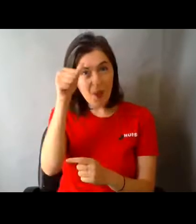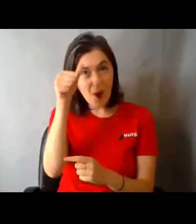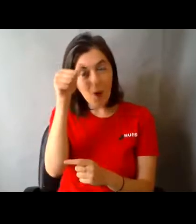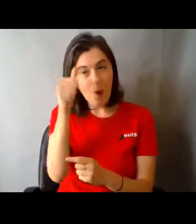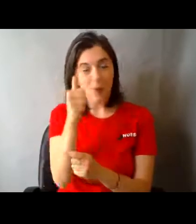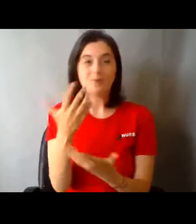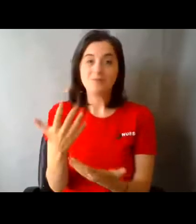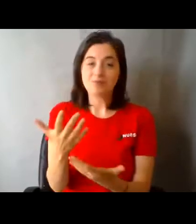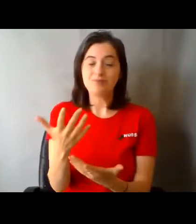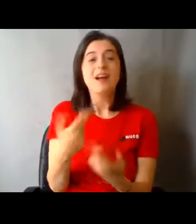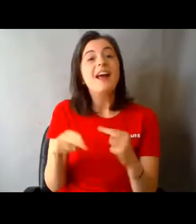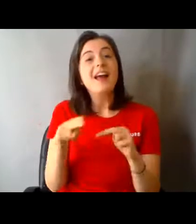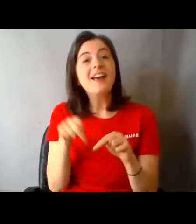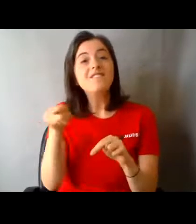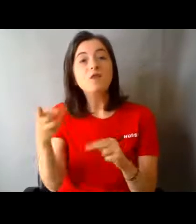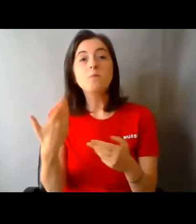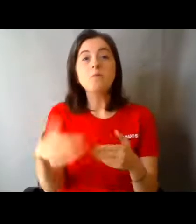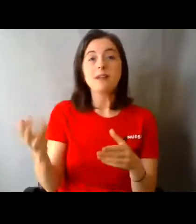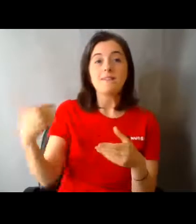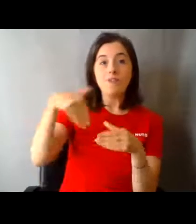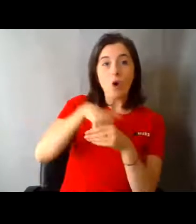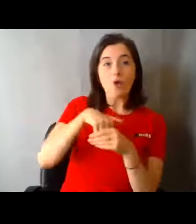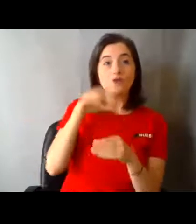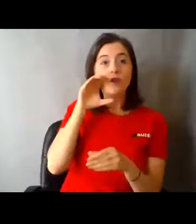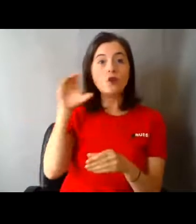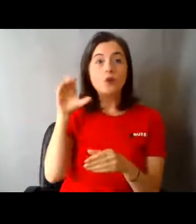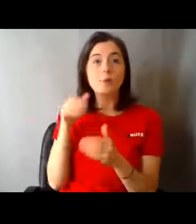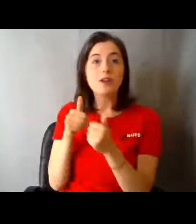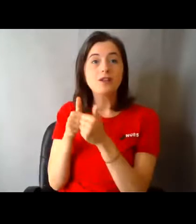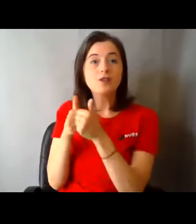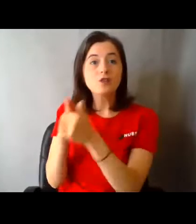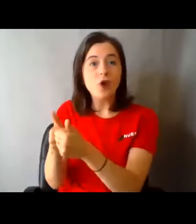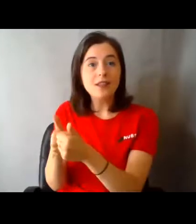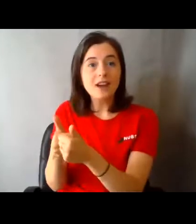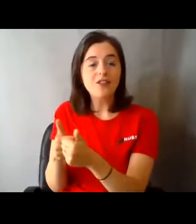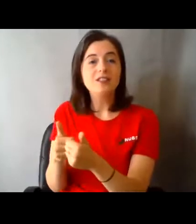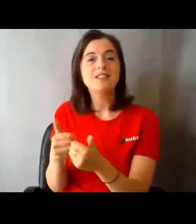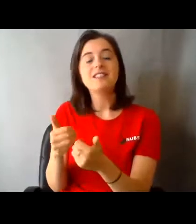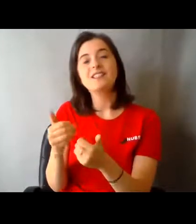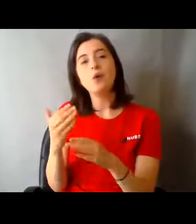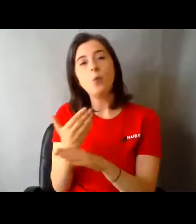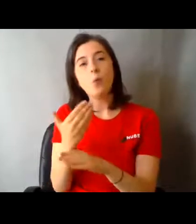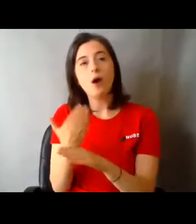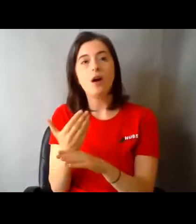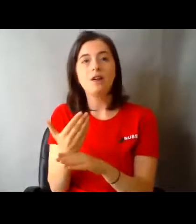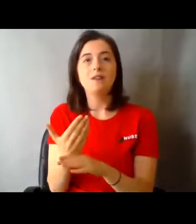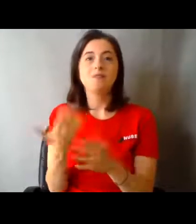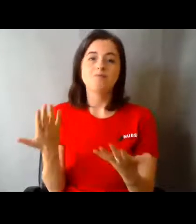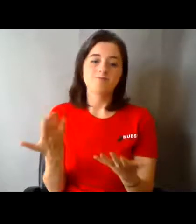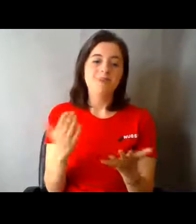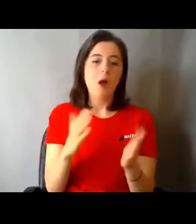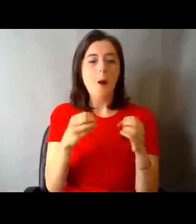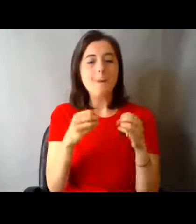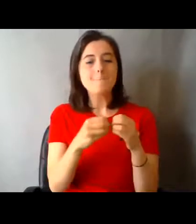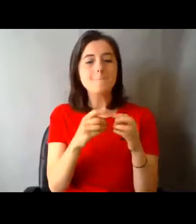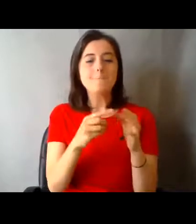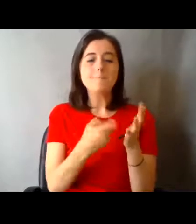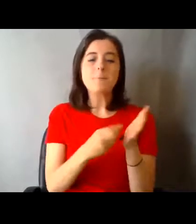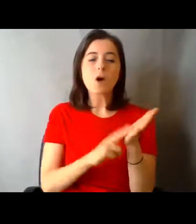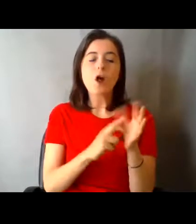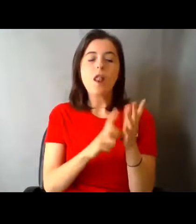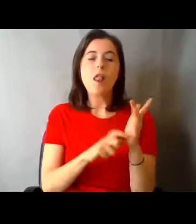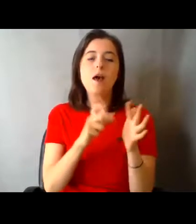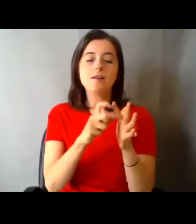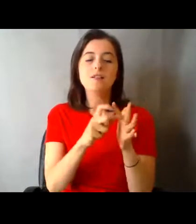particularly anyone who's been involved in Cuba solidarity work, because it's none other than Bernard Regan. Bernard is the